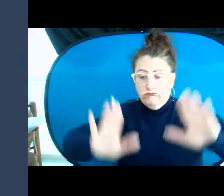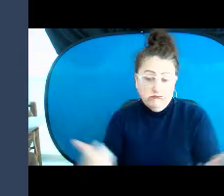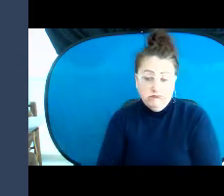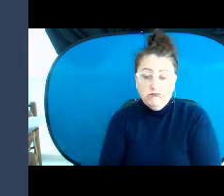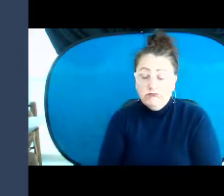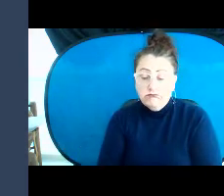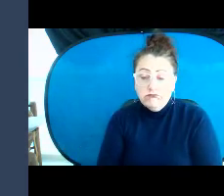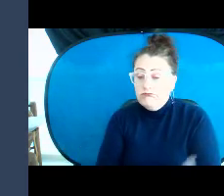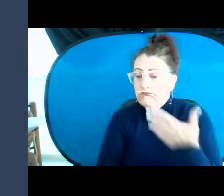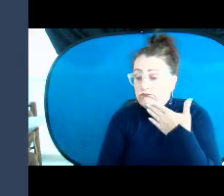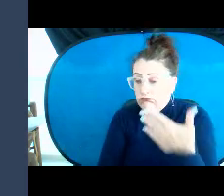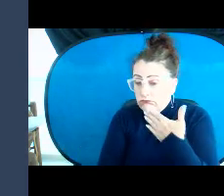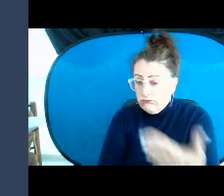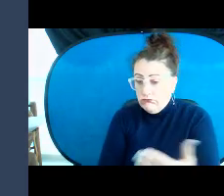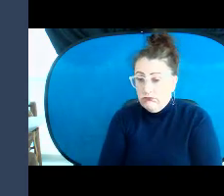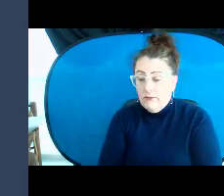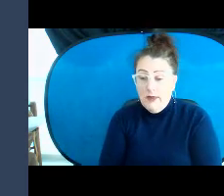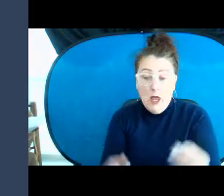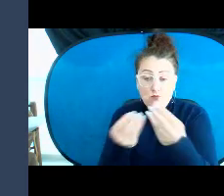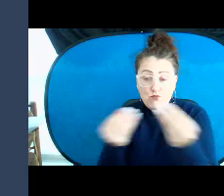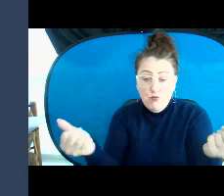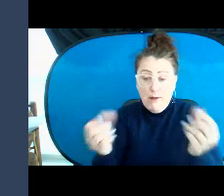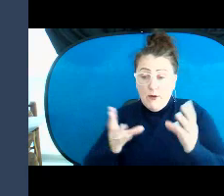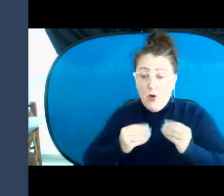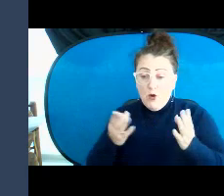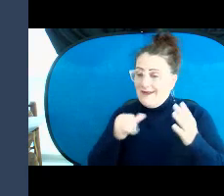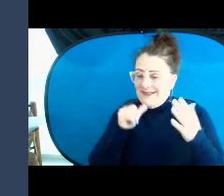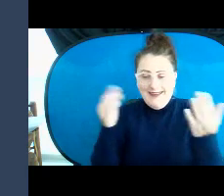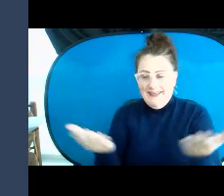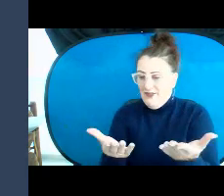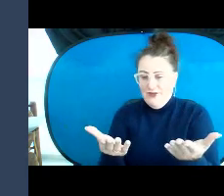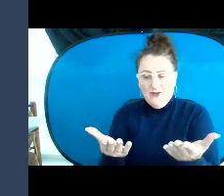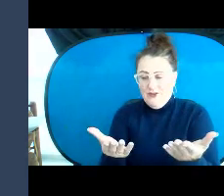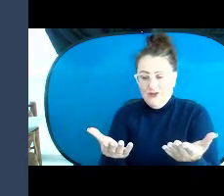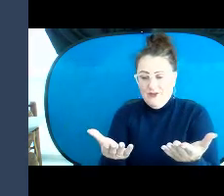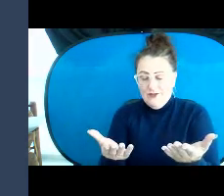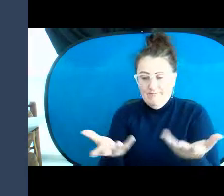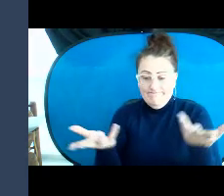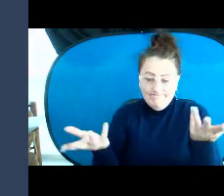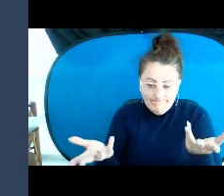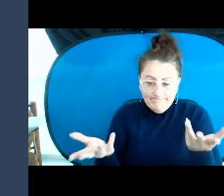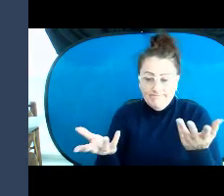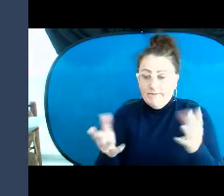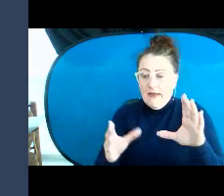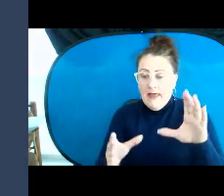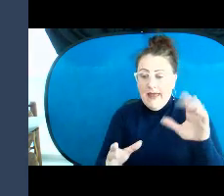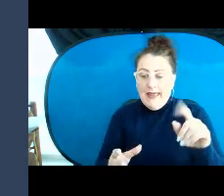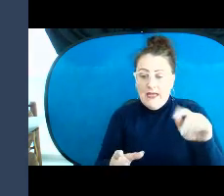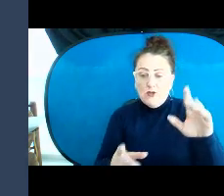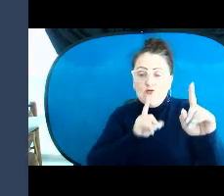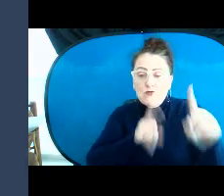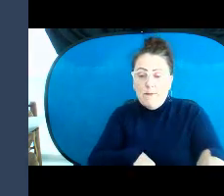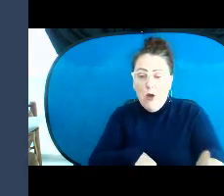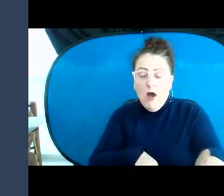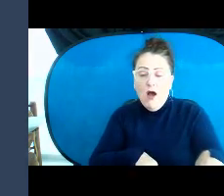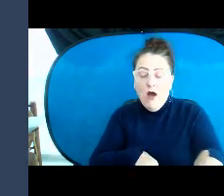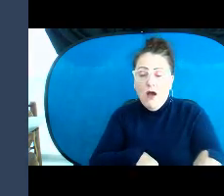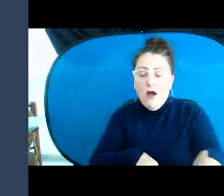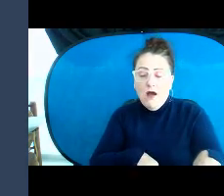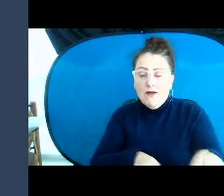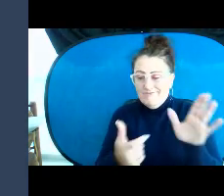Thank you. With the property owner not being here to participate in the Ron hearing and the Caltrans responses to contentions in the posted